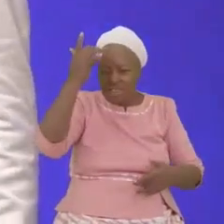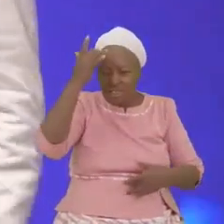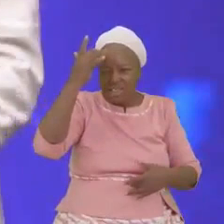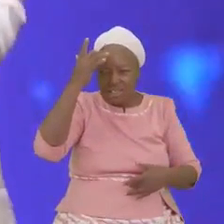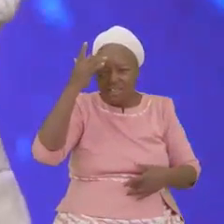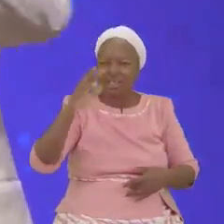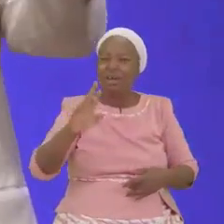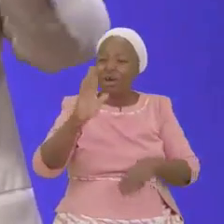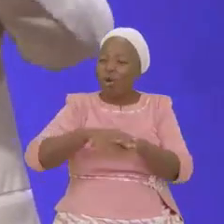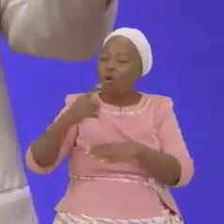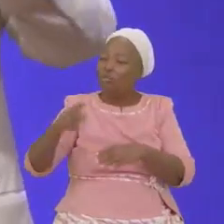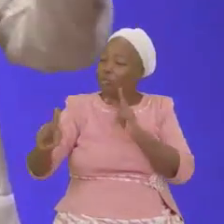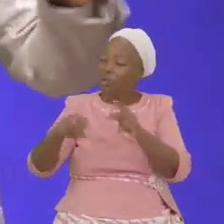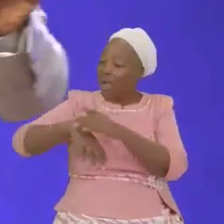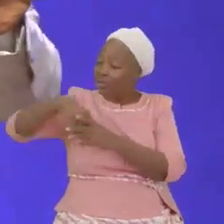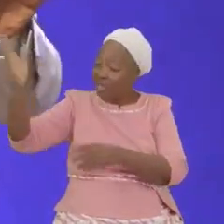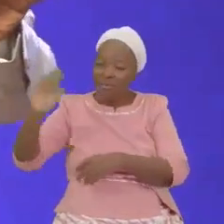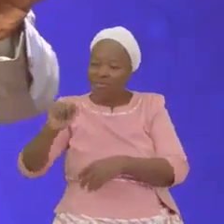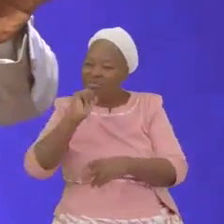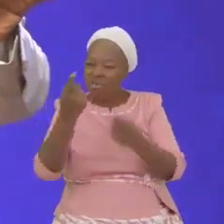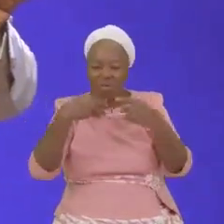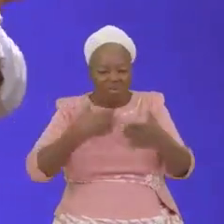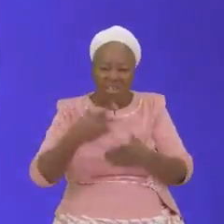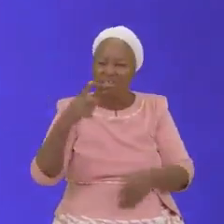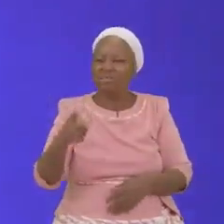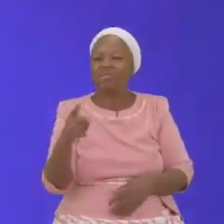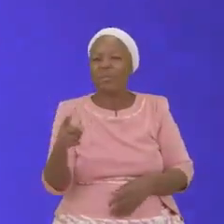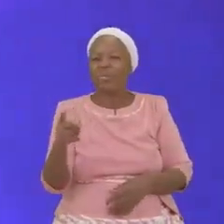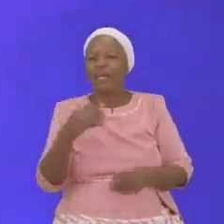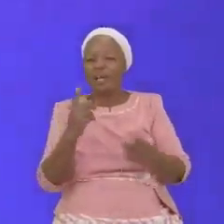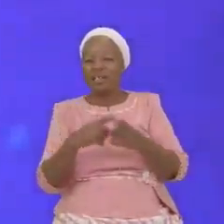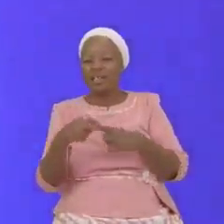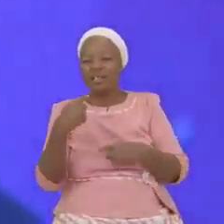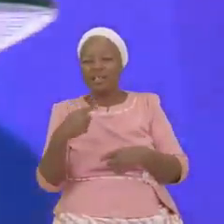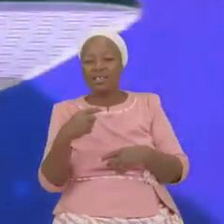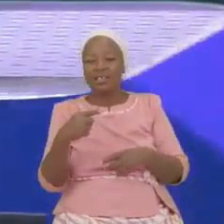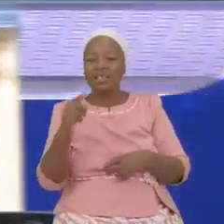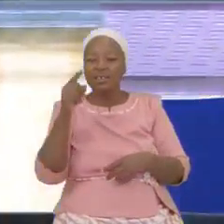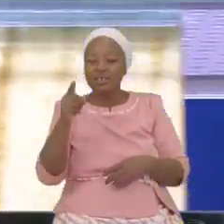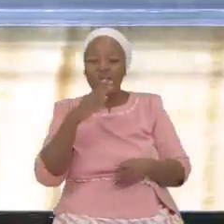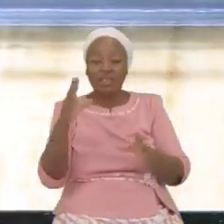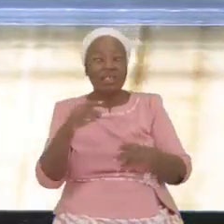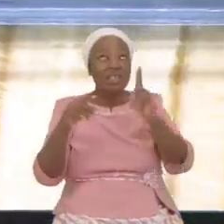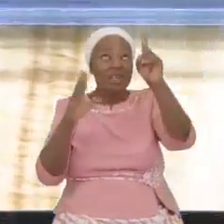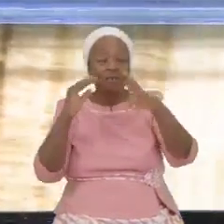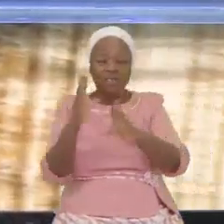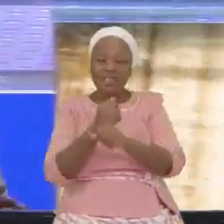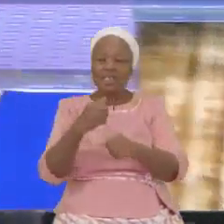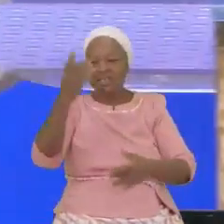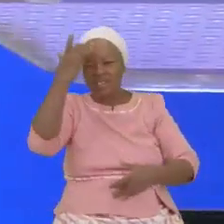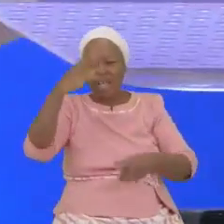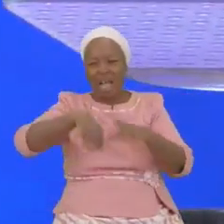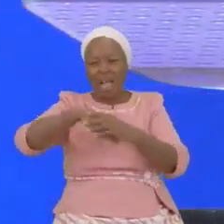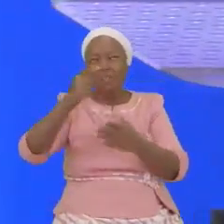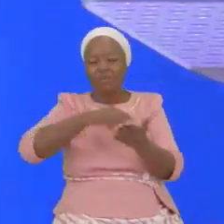the outsiders will not even come near you. And then it says, it will take sickness out of the